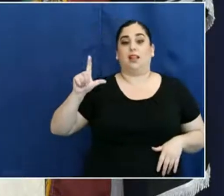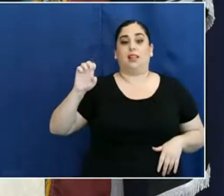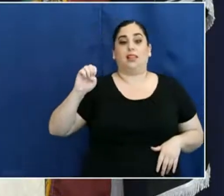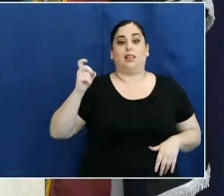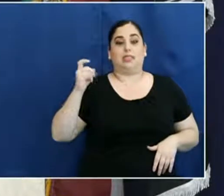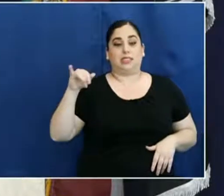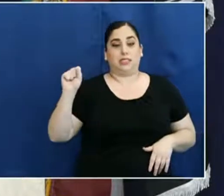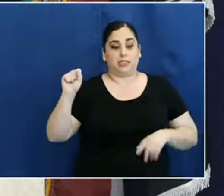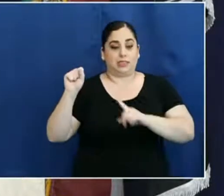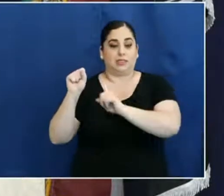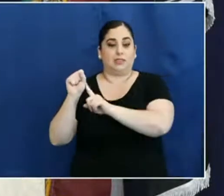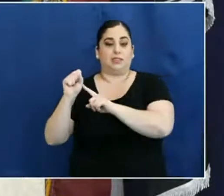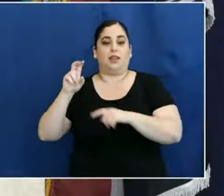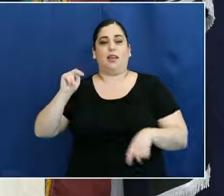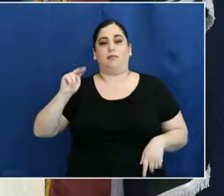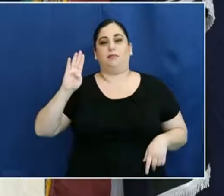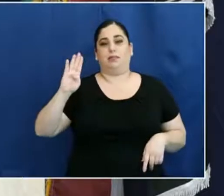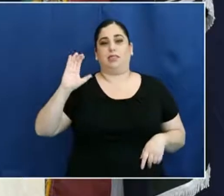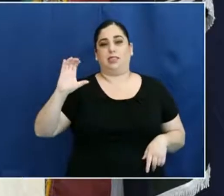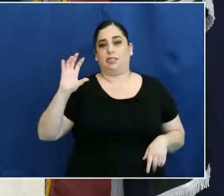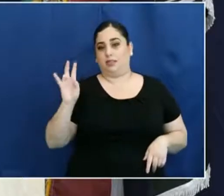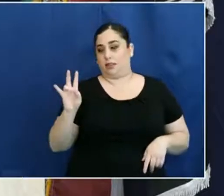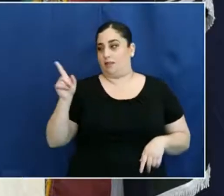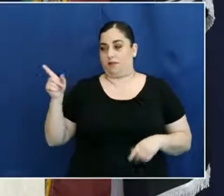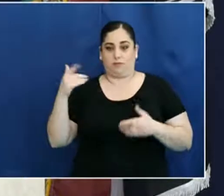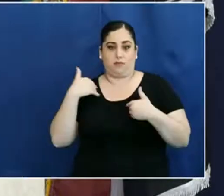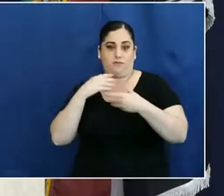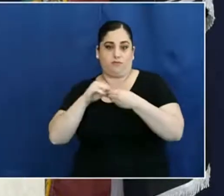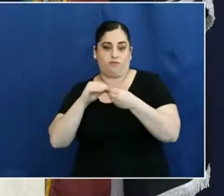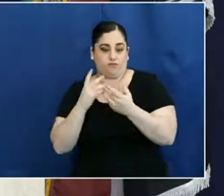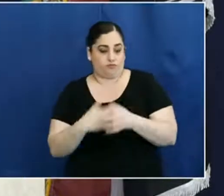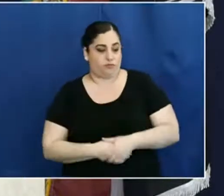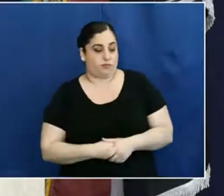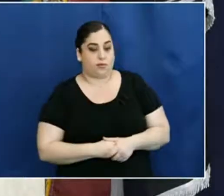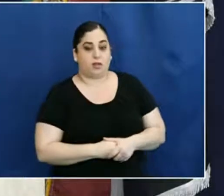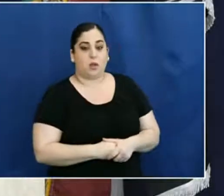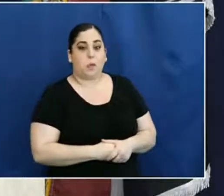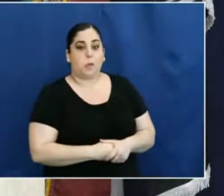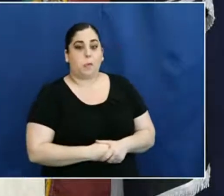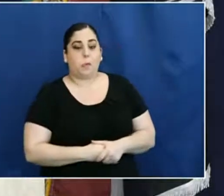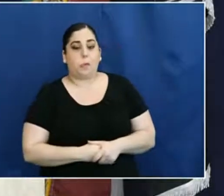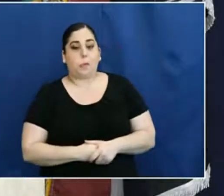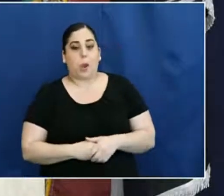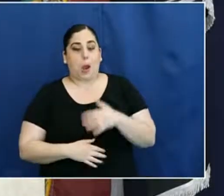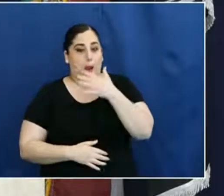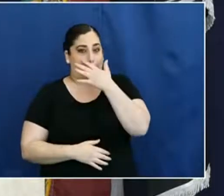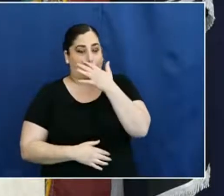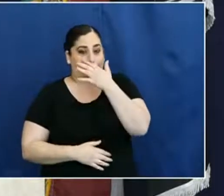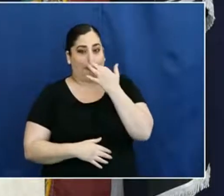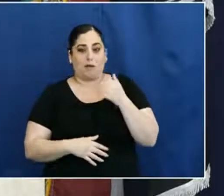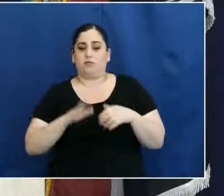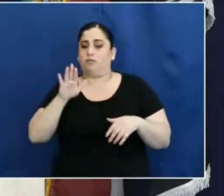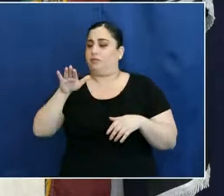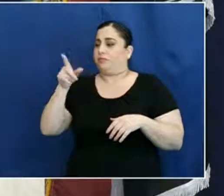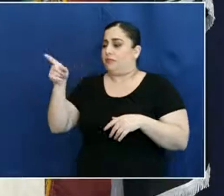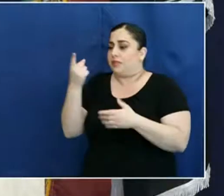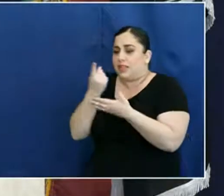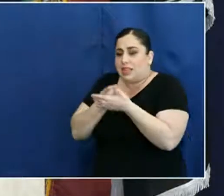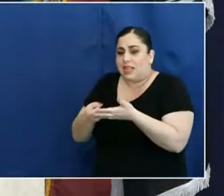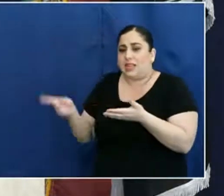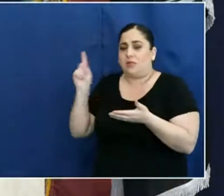Hey, so I know last week we did a story on how people who had suffered type 1 diabetes and also